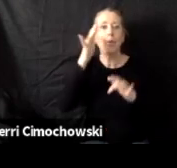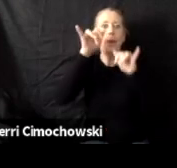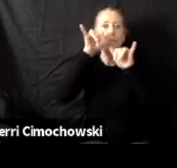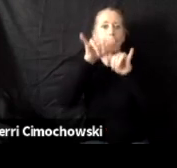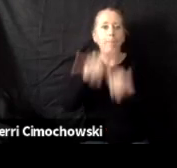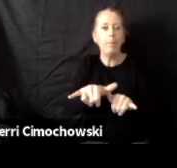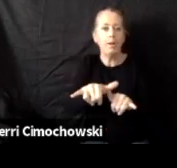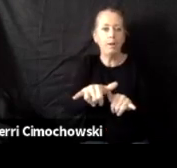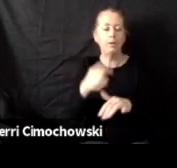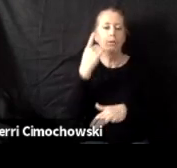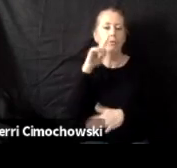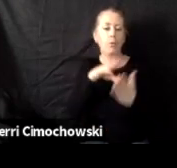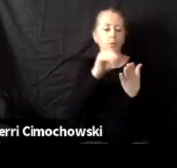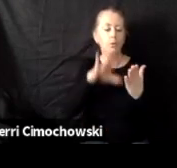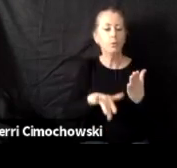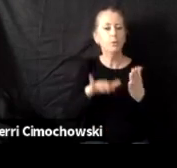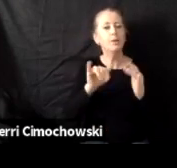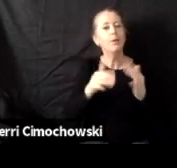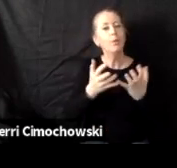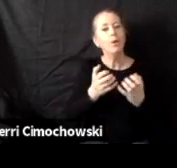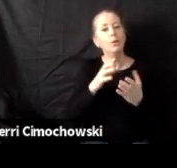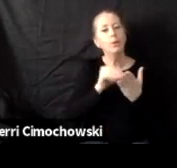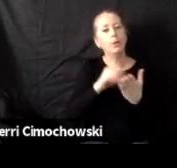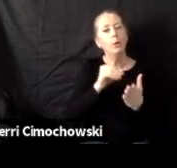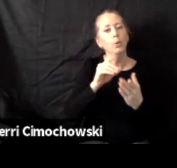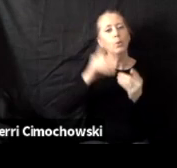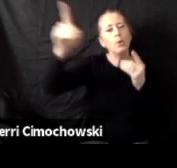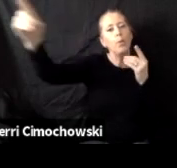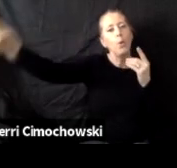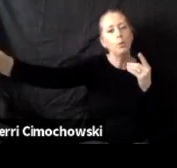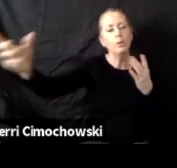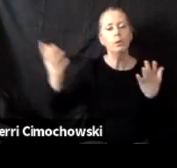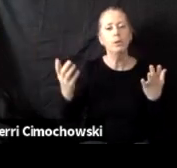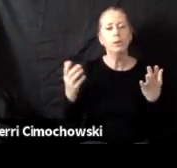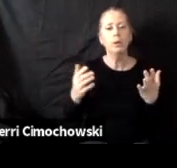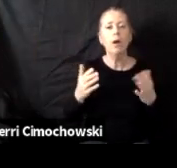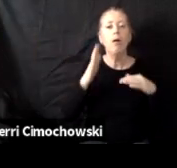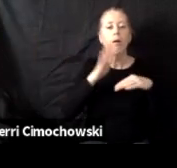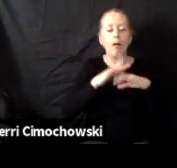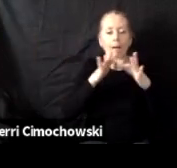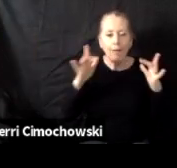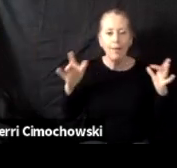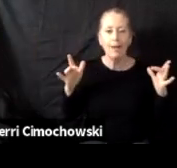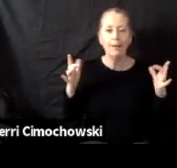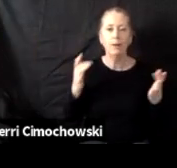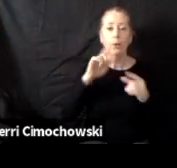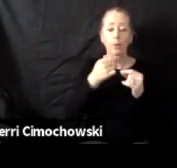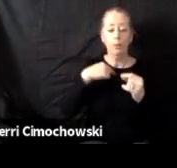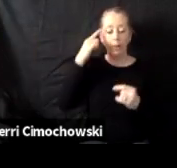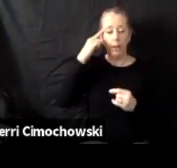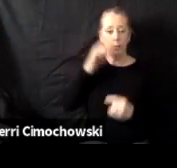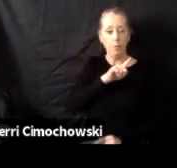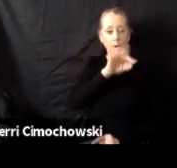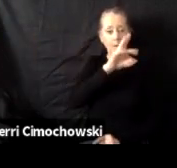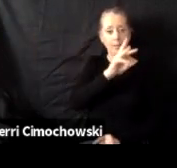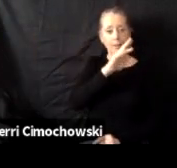for students that would like to learn remotely, would like to learn online. So when we think of 196